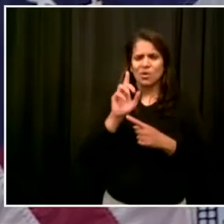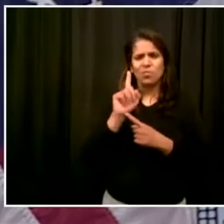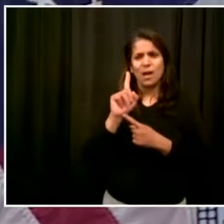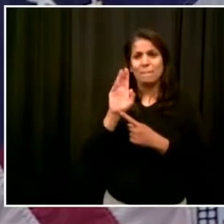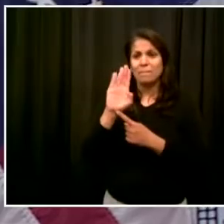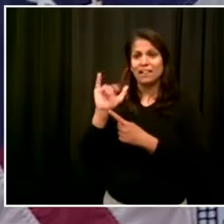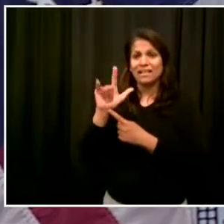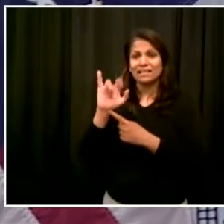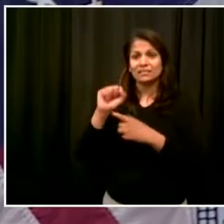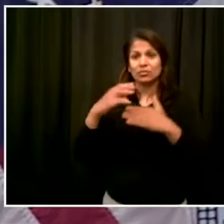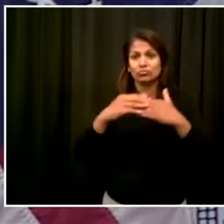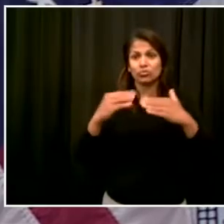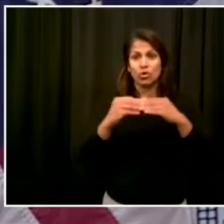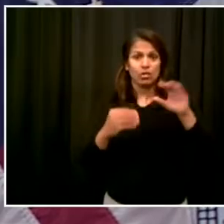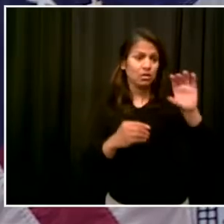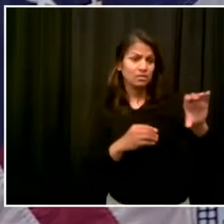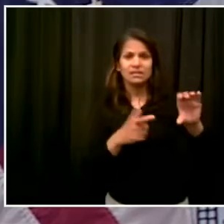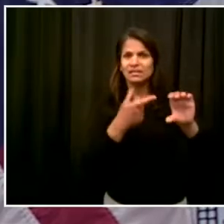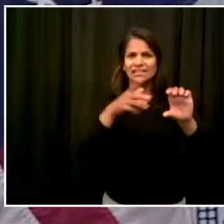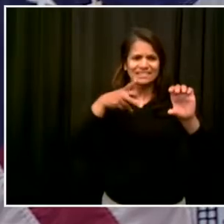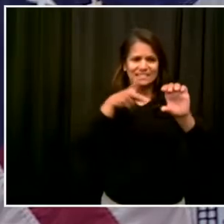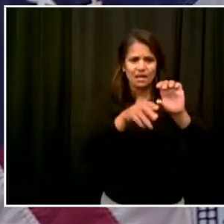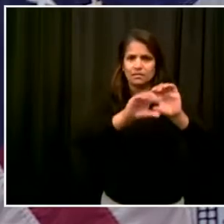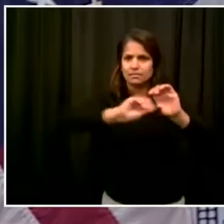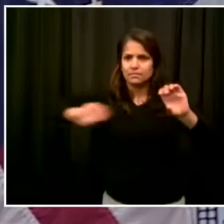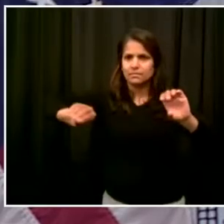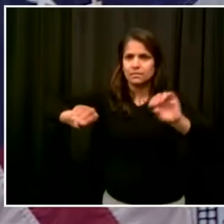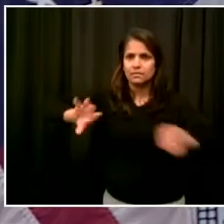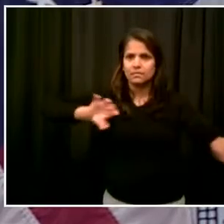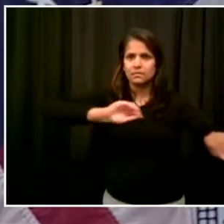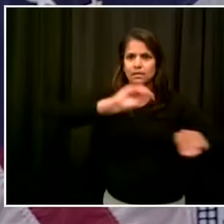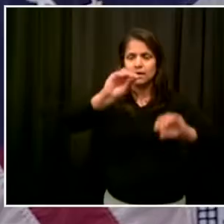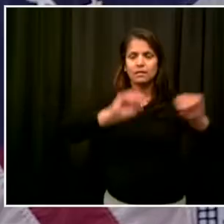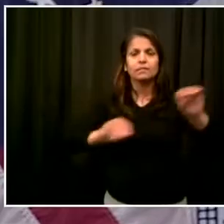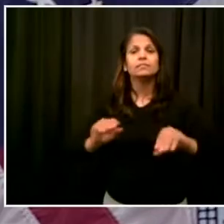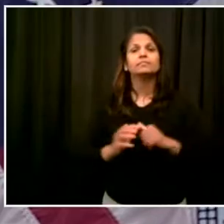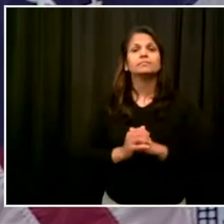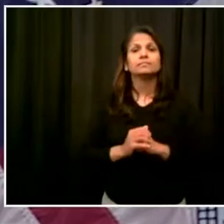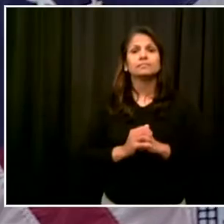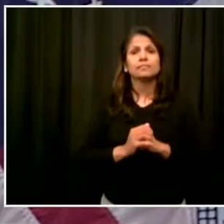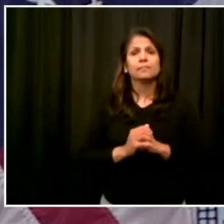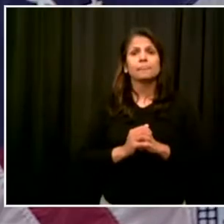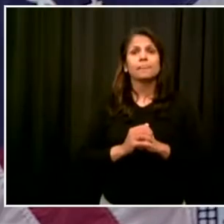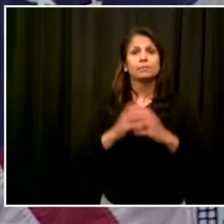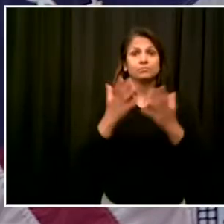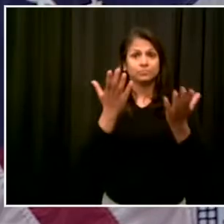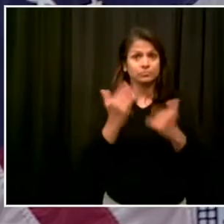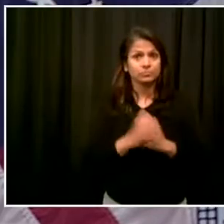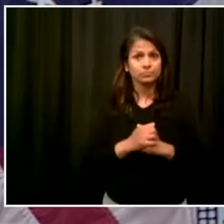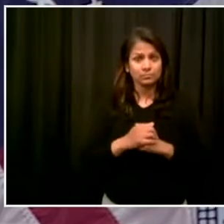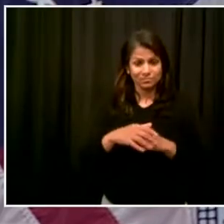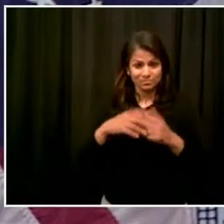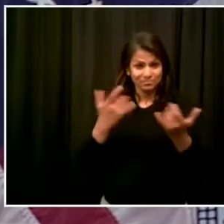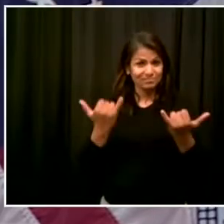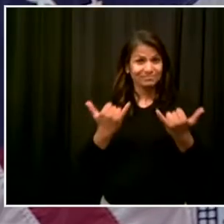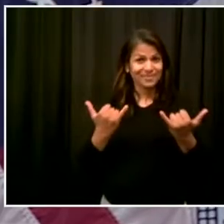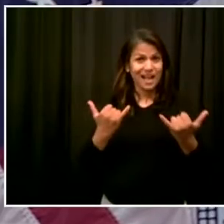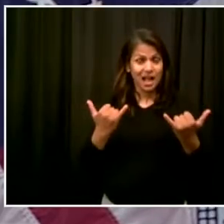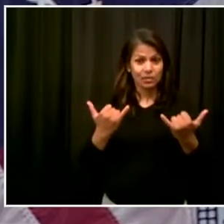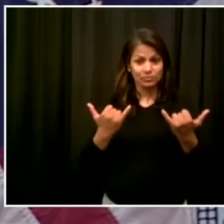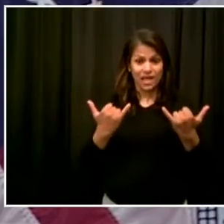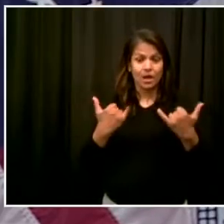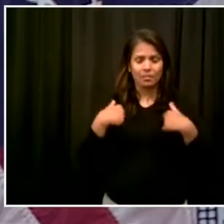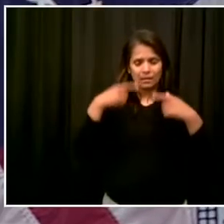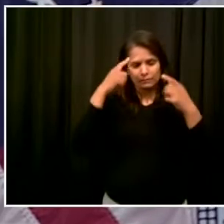no longer do some of the things that we used to do. On top of that $2 billion before, another $1 billion. So